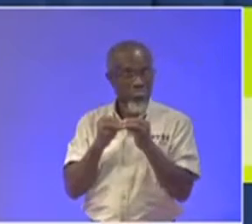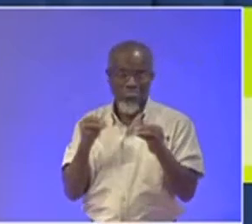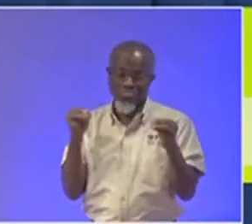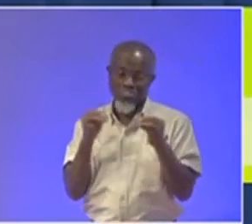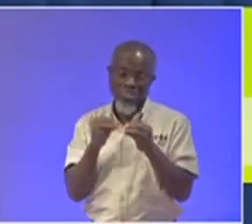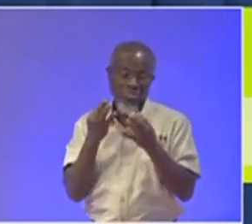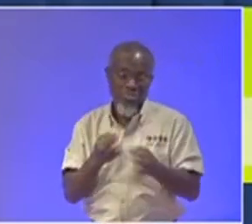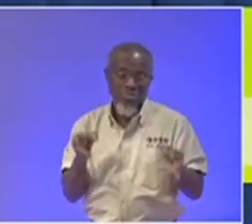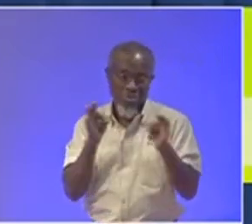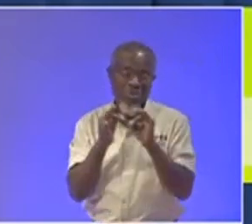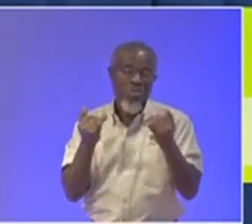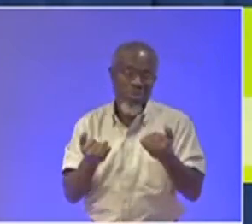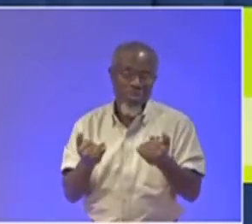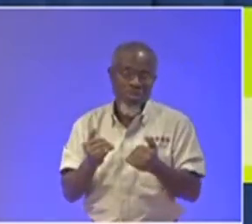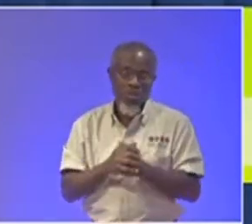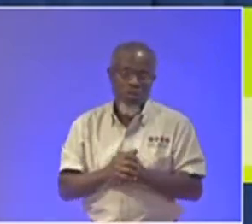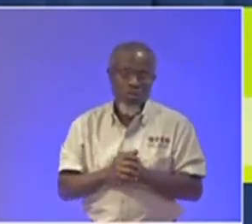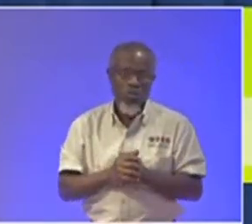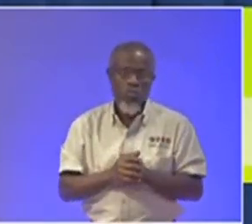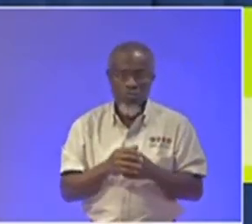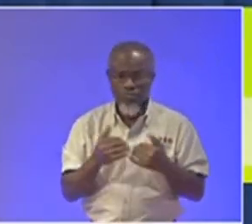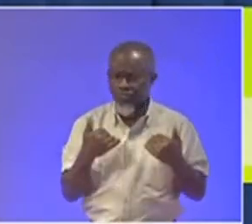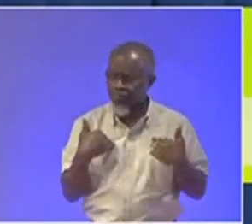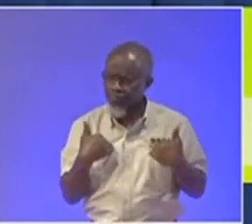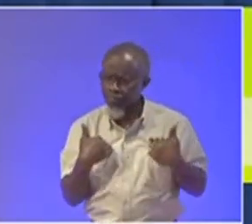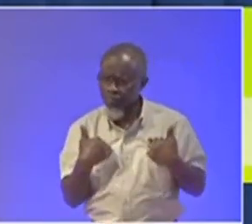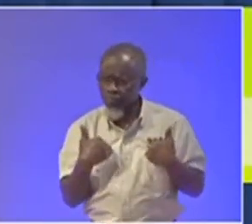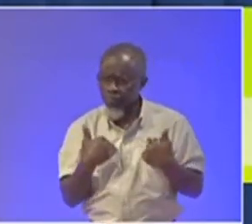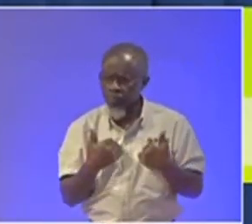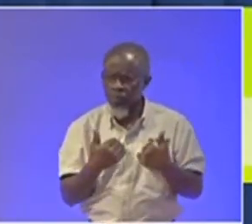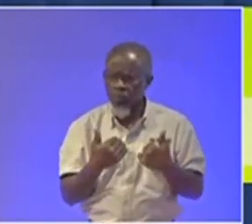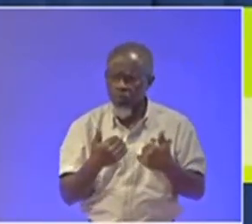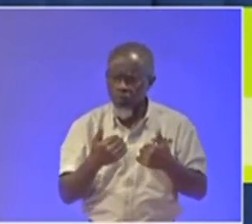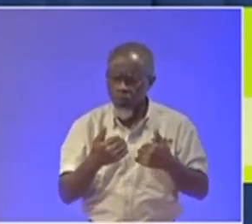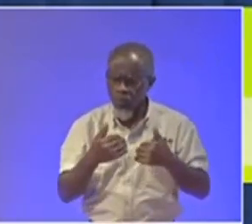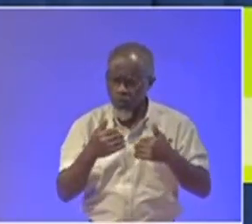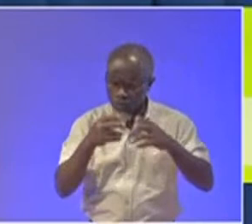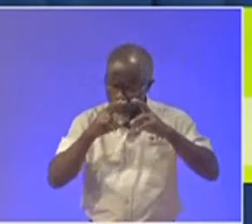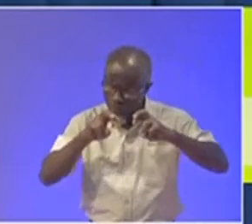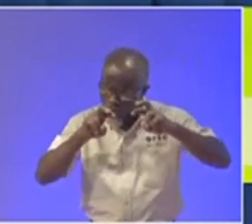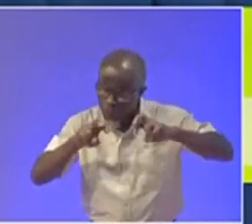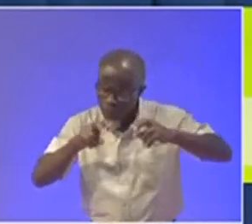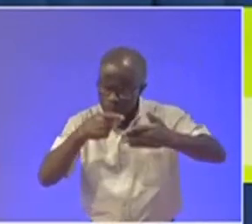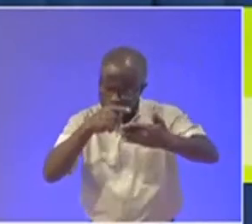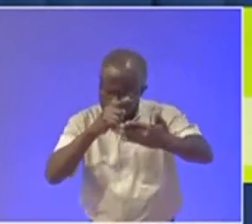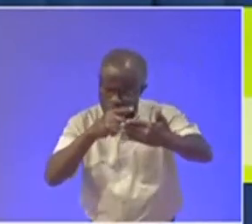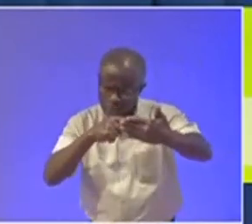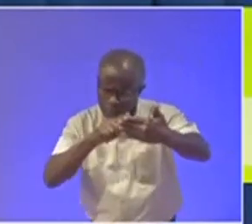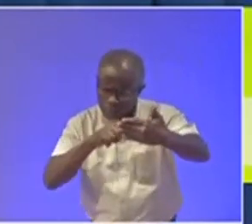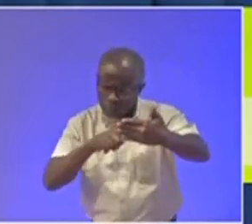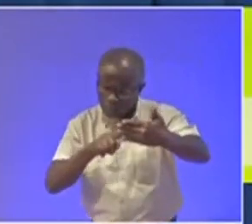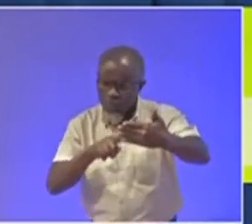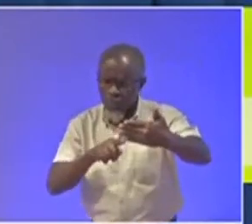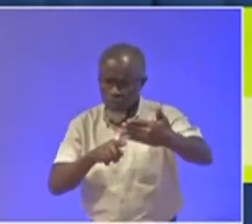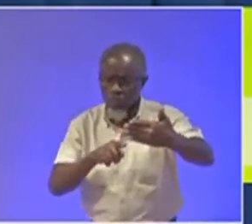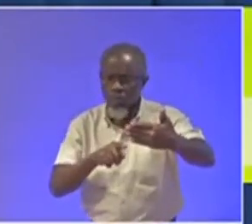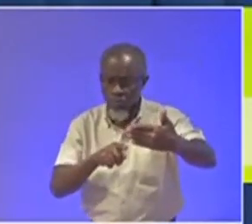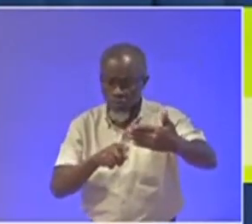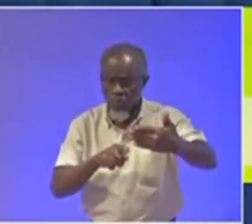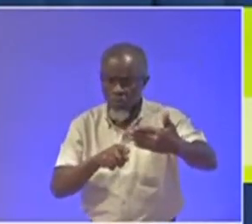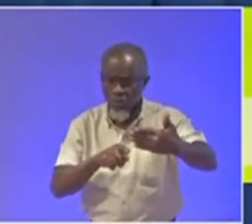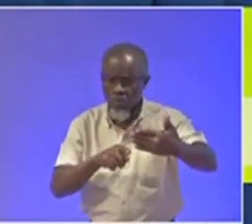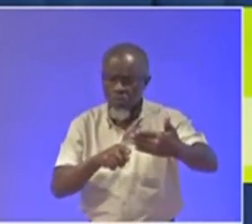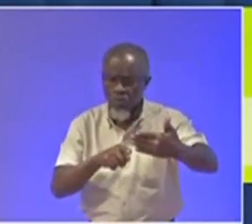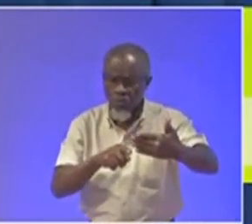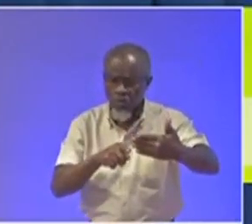need to have a battery of assessment courses because they also need to understand that data to quickly identify what needs to